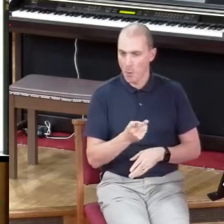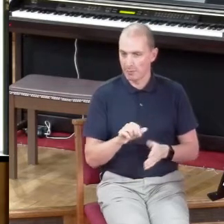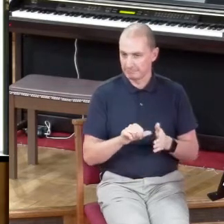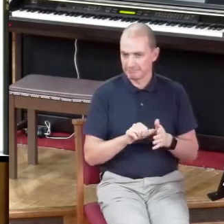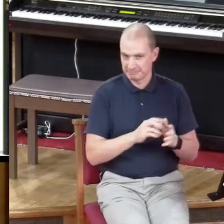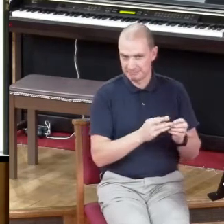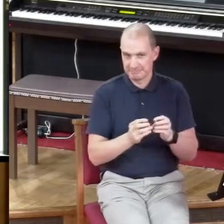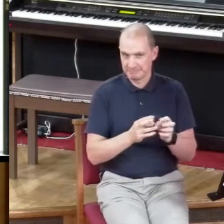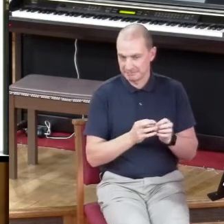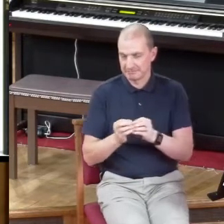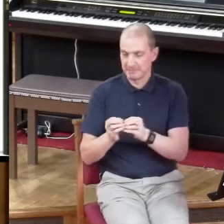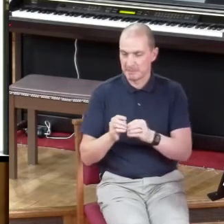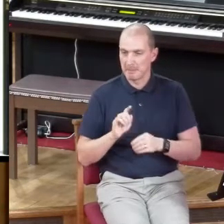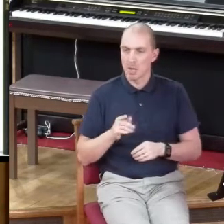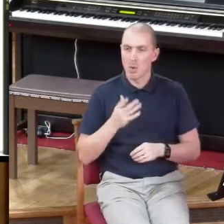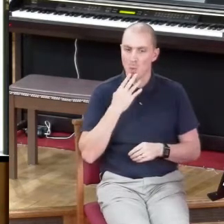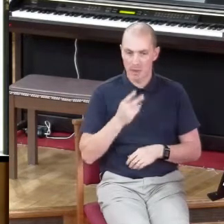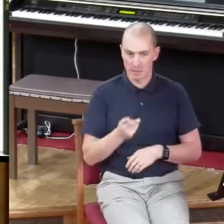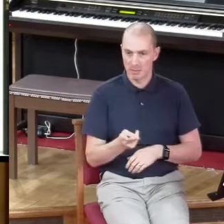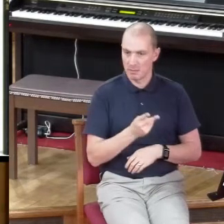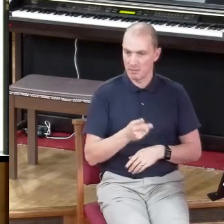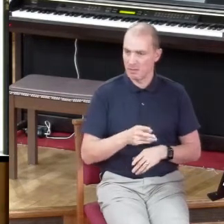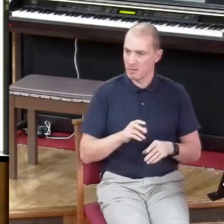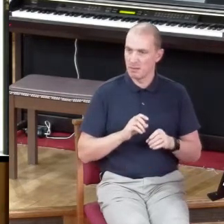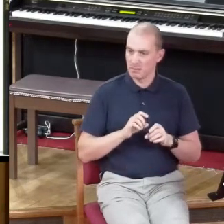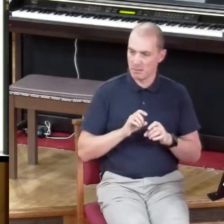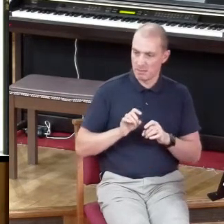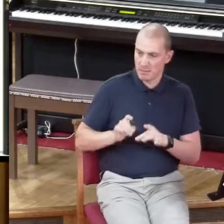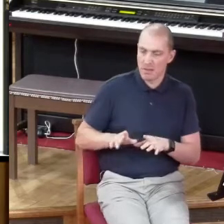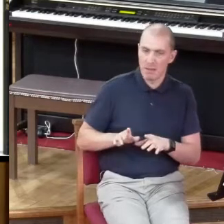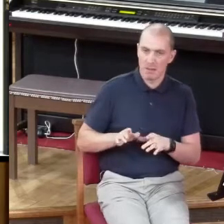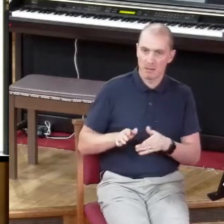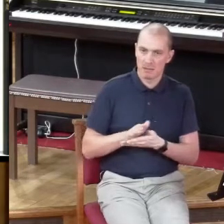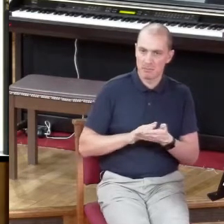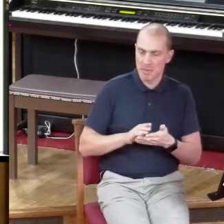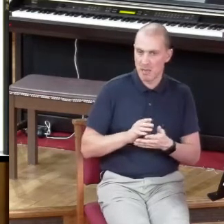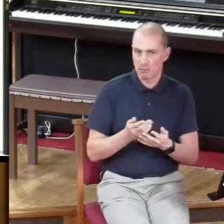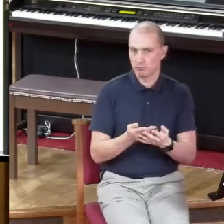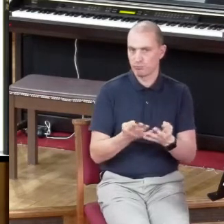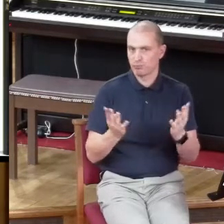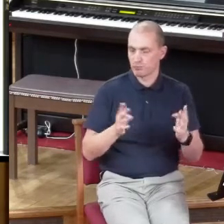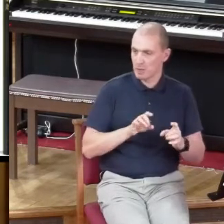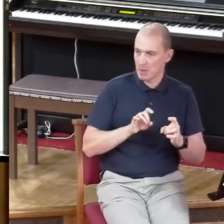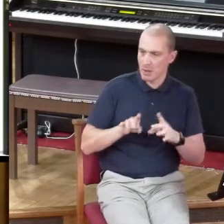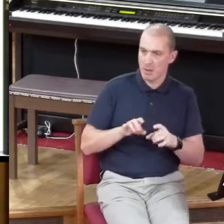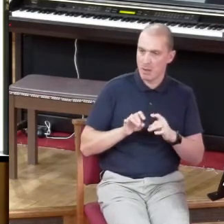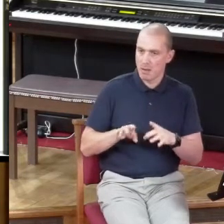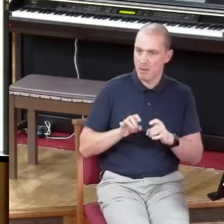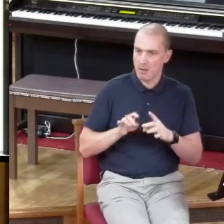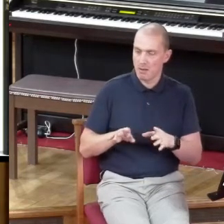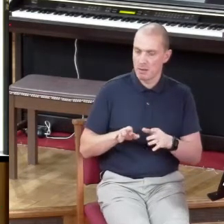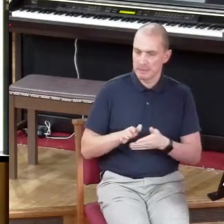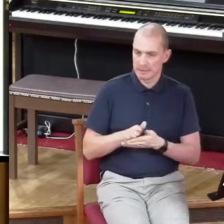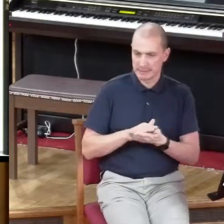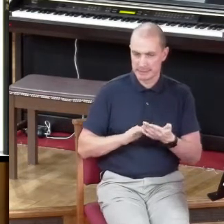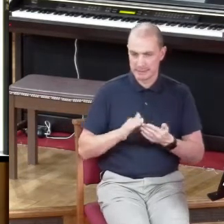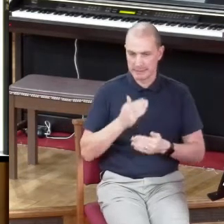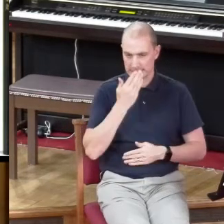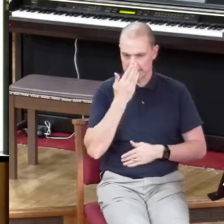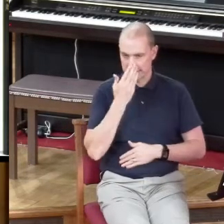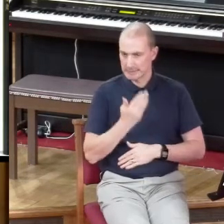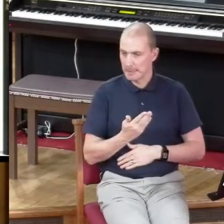if even they deserted him, then probably lots of other people did too. And it seems that the church was in real trouble,